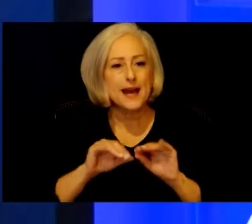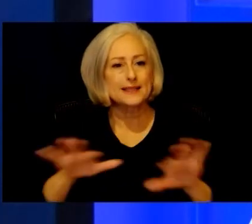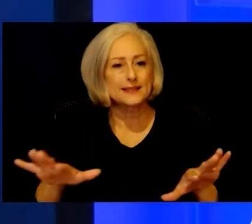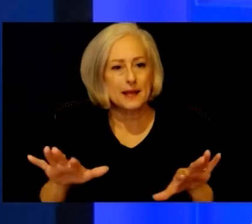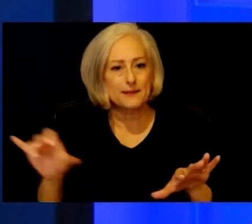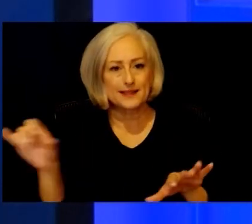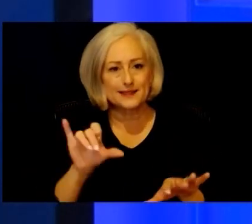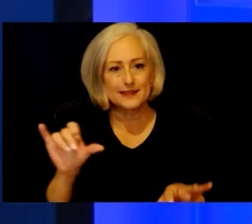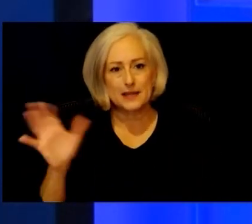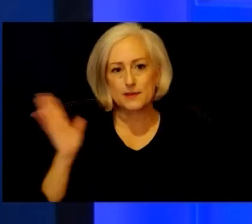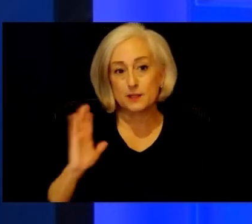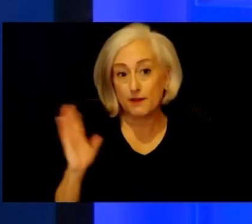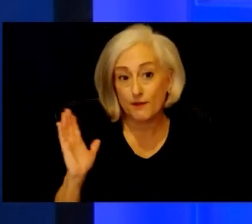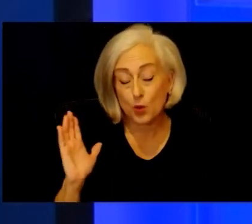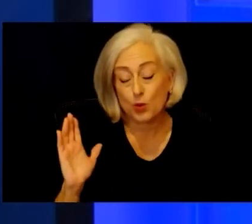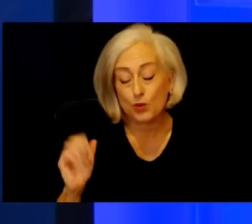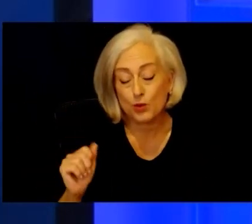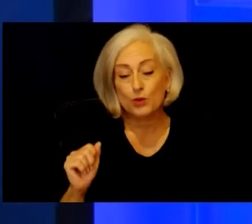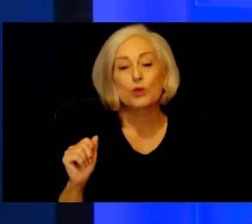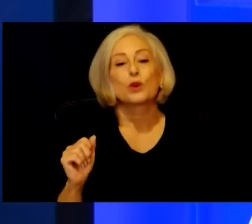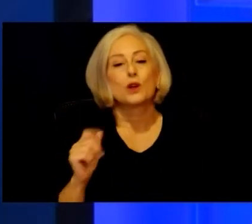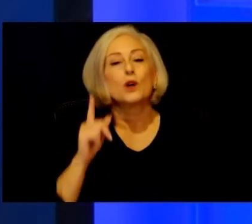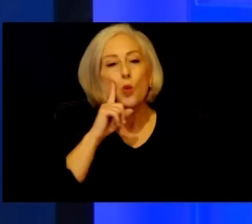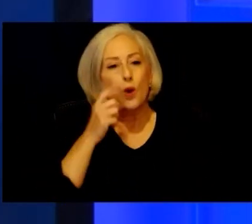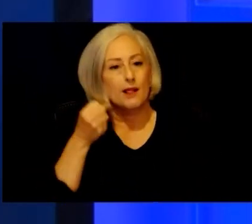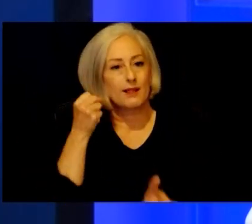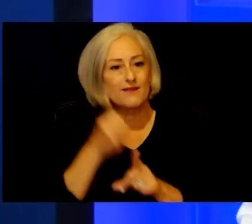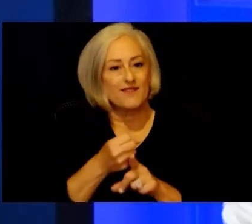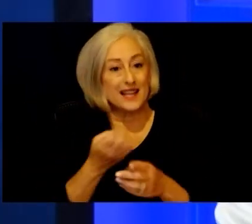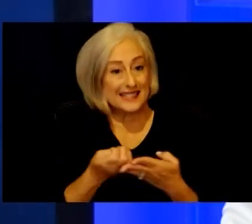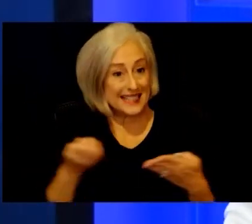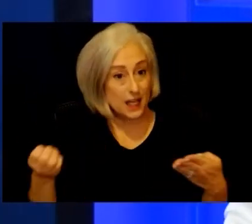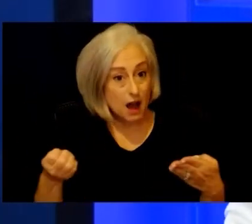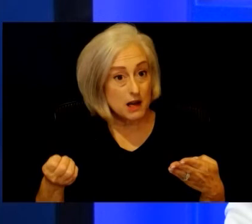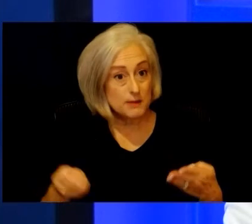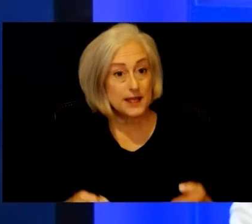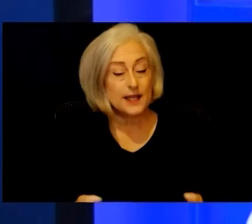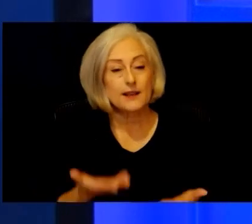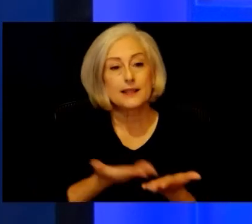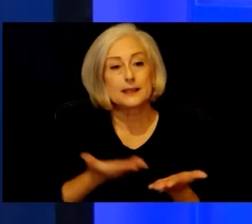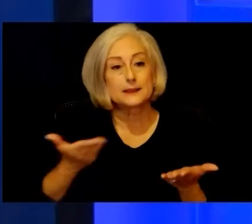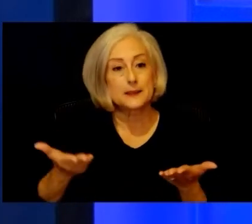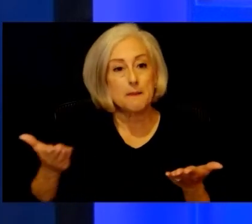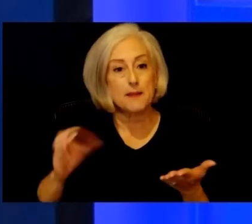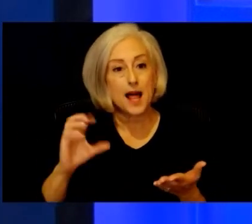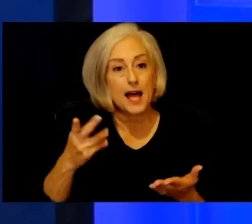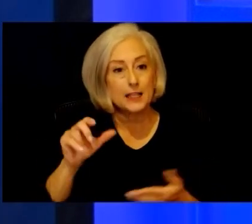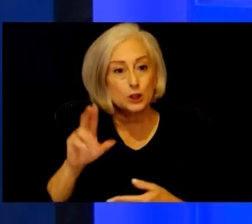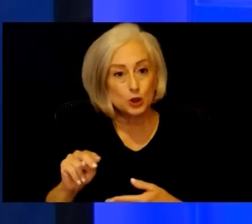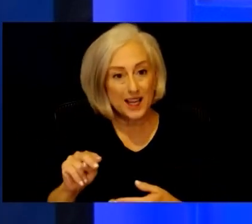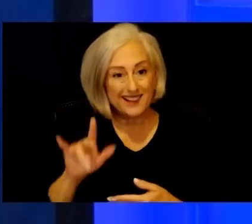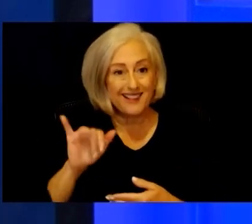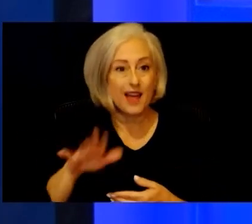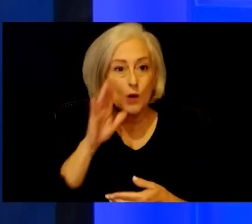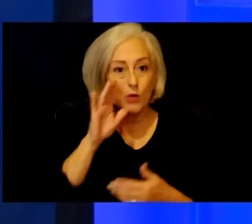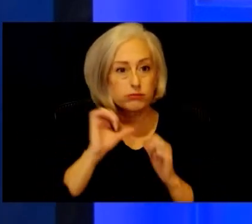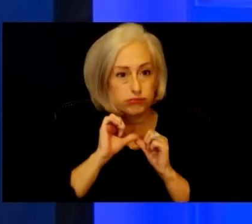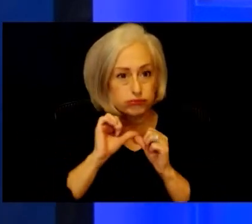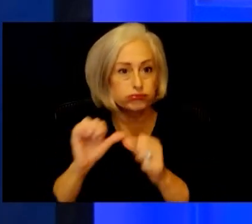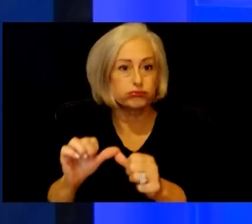going to see is the effect on the economy and supply chains. Those things are going to be long-lived as well, several years at